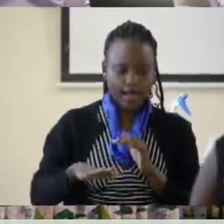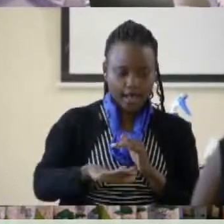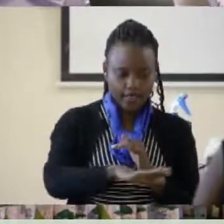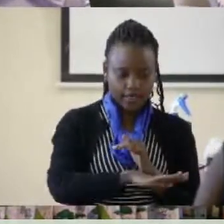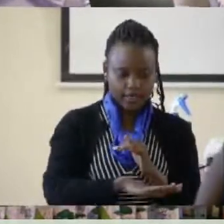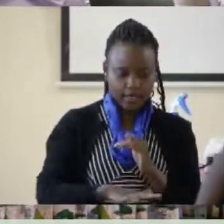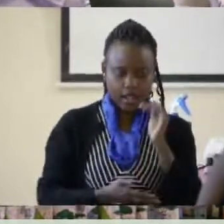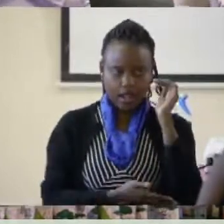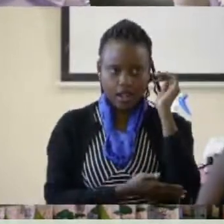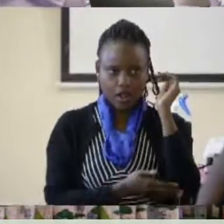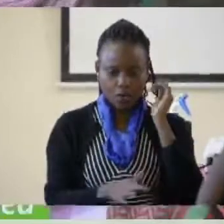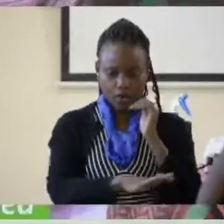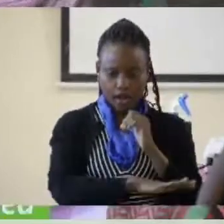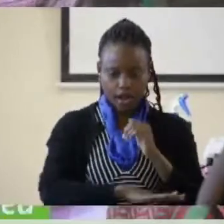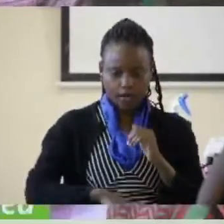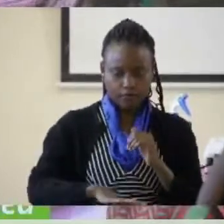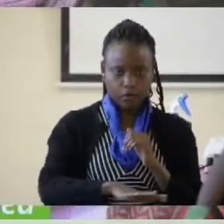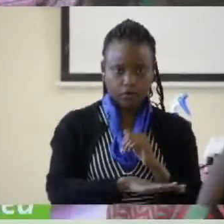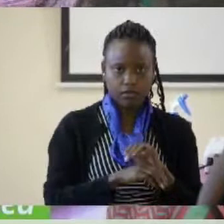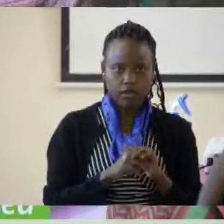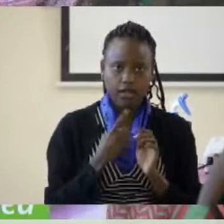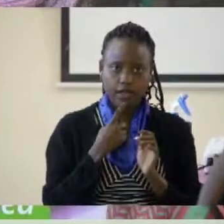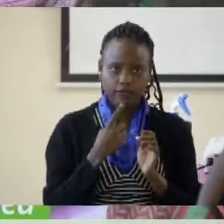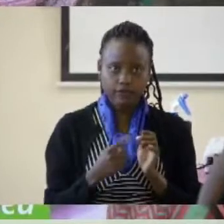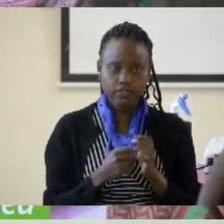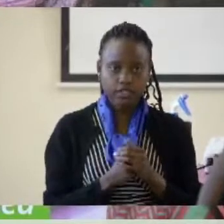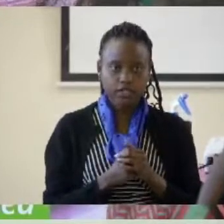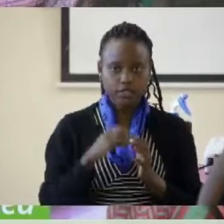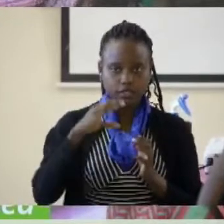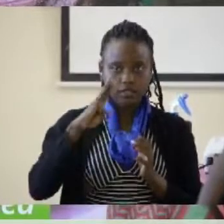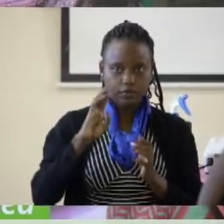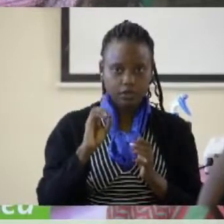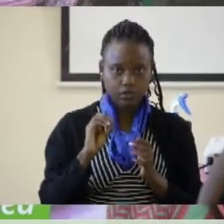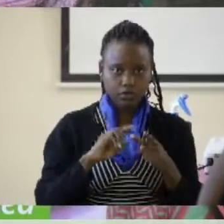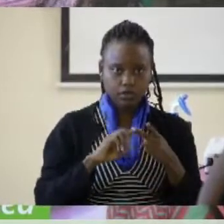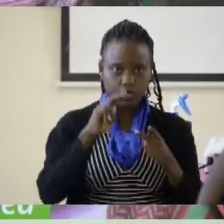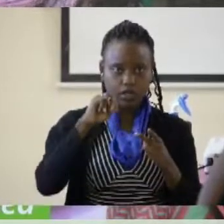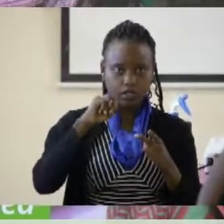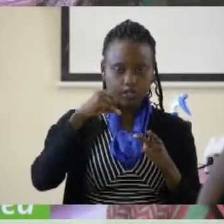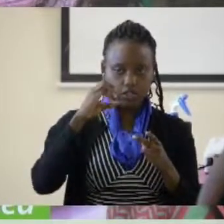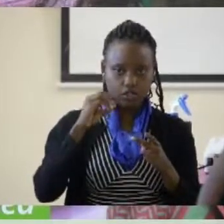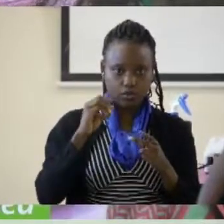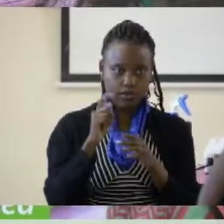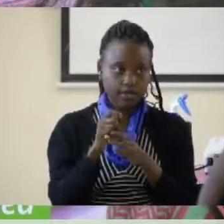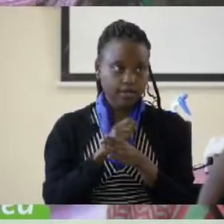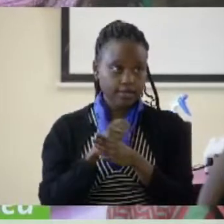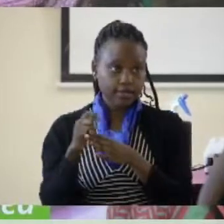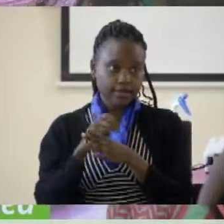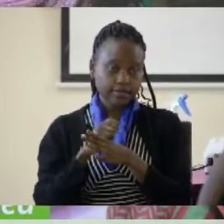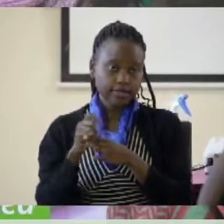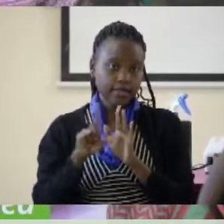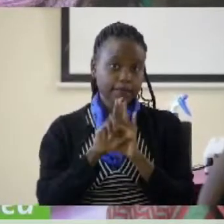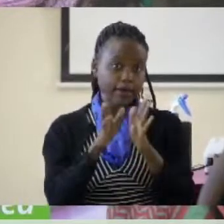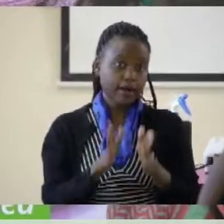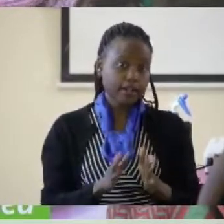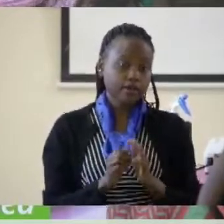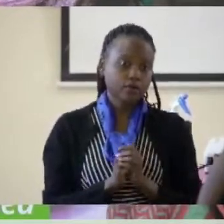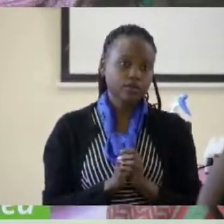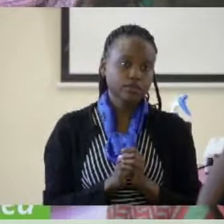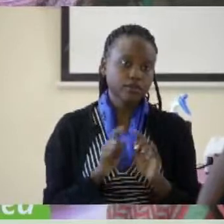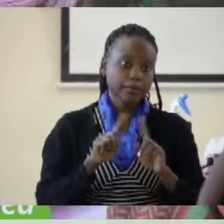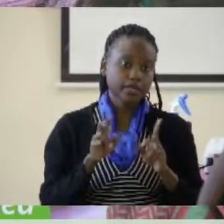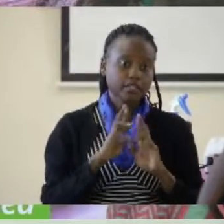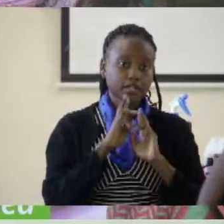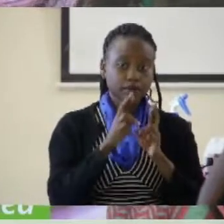level. I've said CBOs and NGOs train paralegals, but they report to